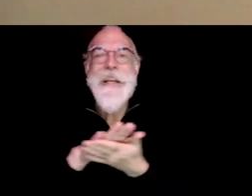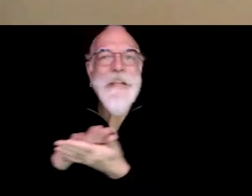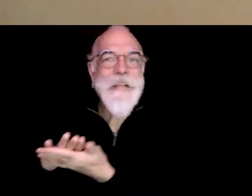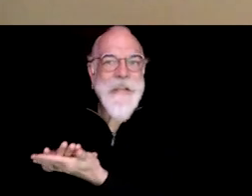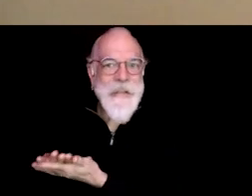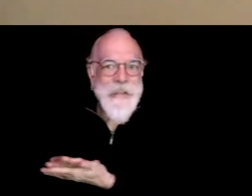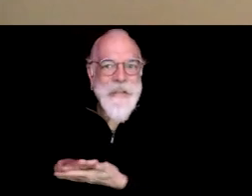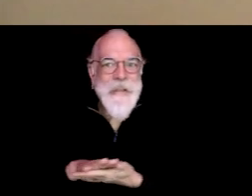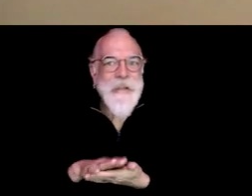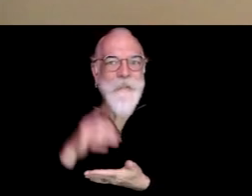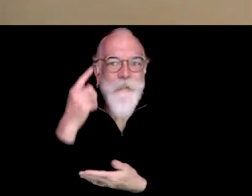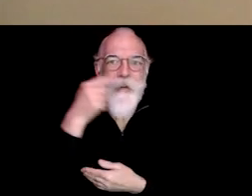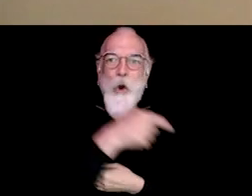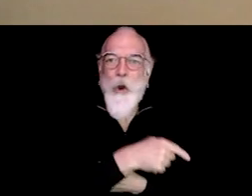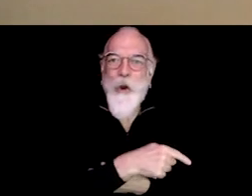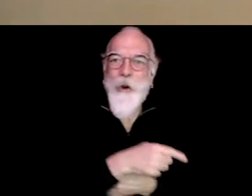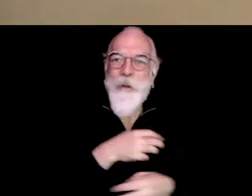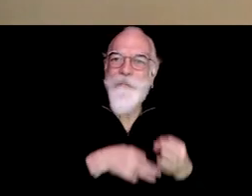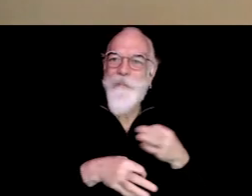cleaned it for her.